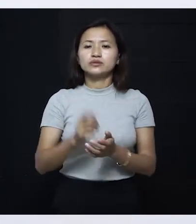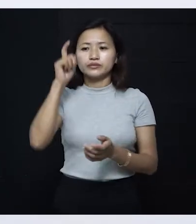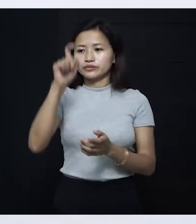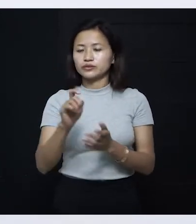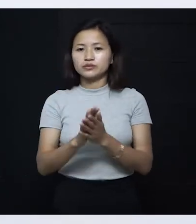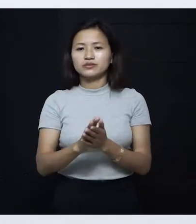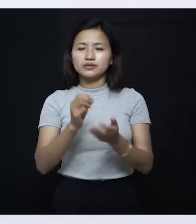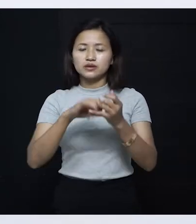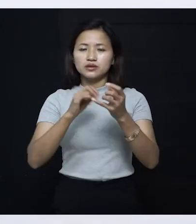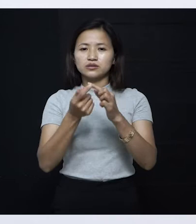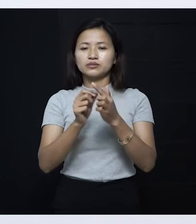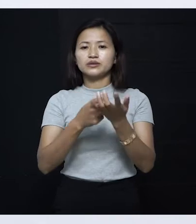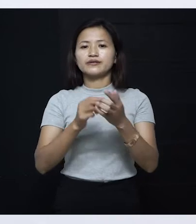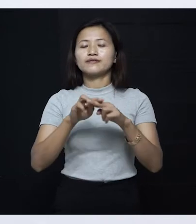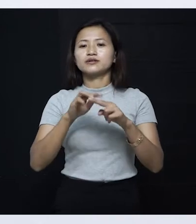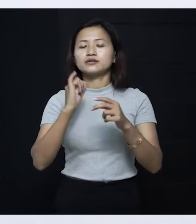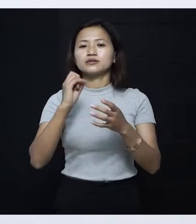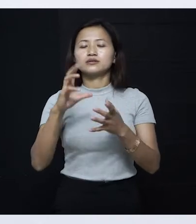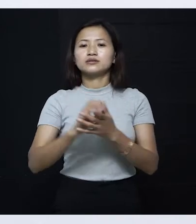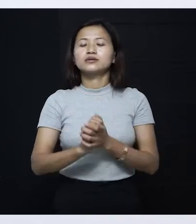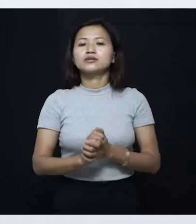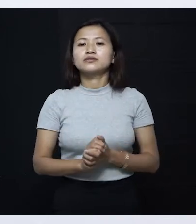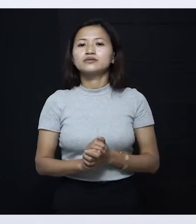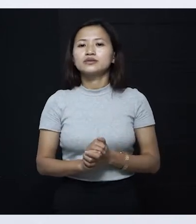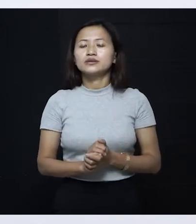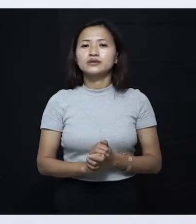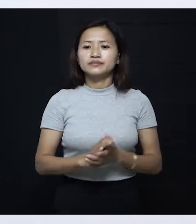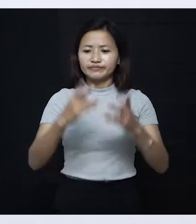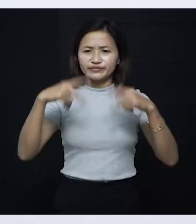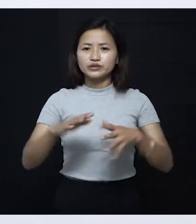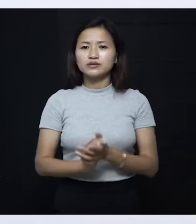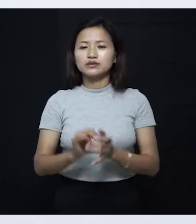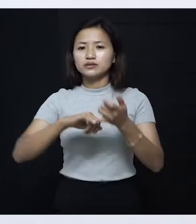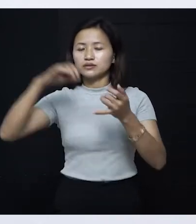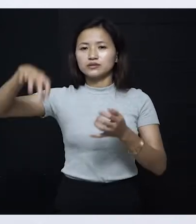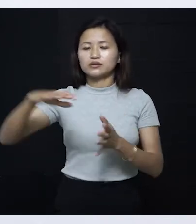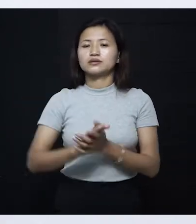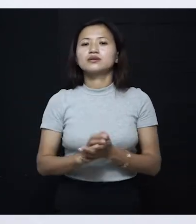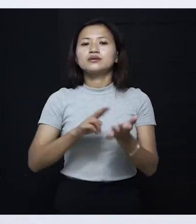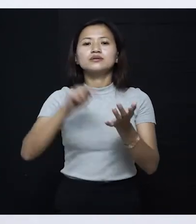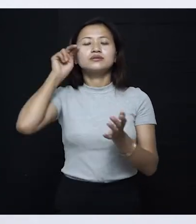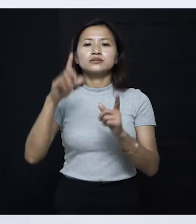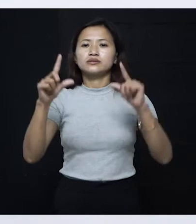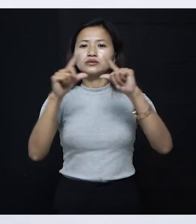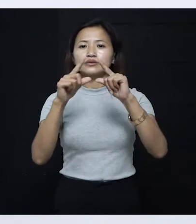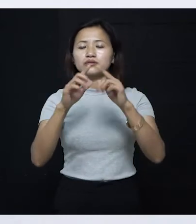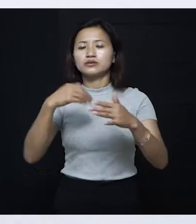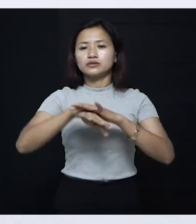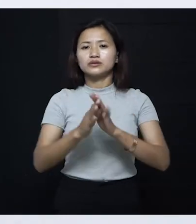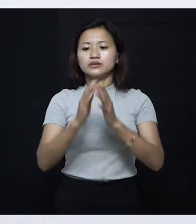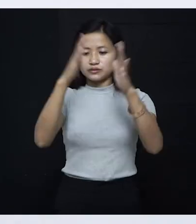be specific, okay? So here, as I've said, physically the state of Nagaland is triangular in